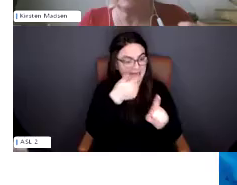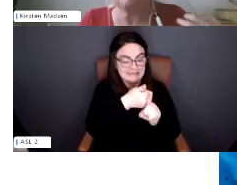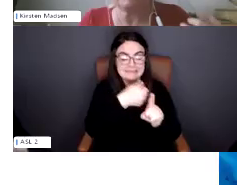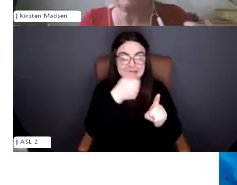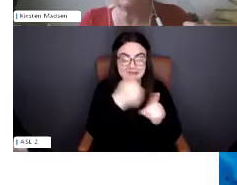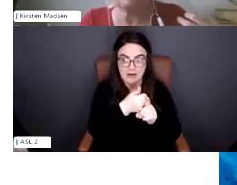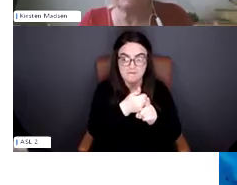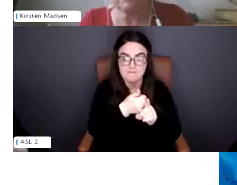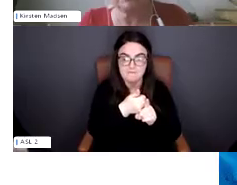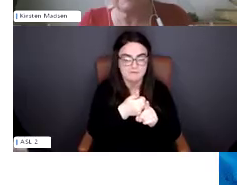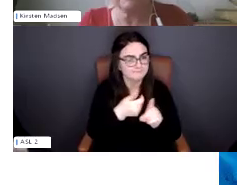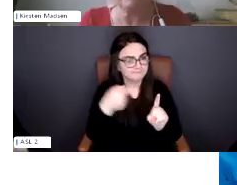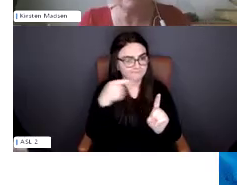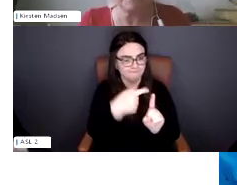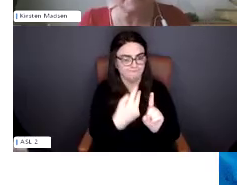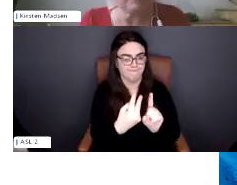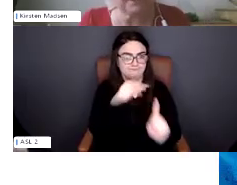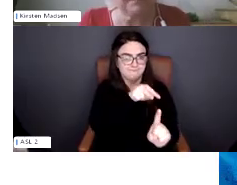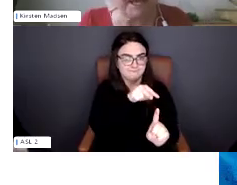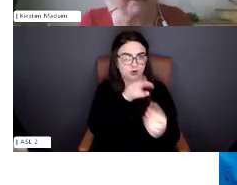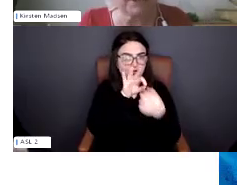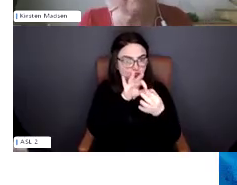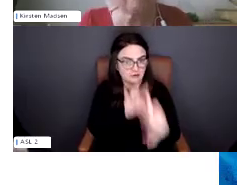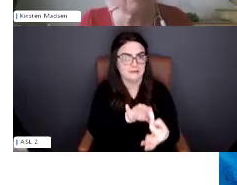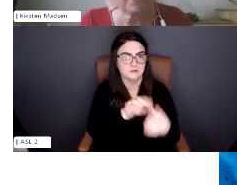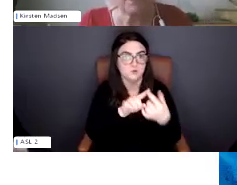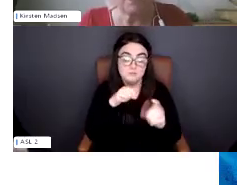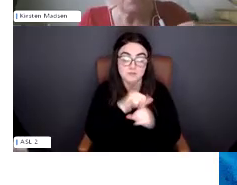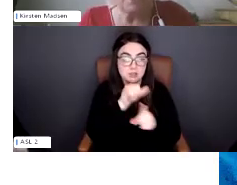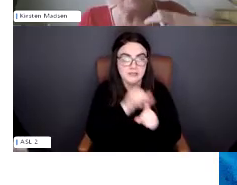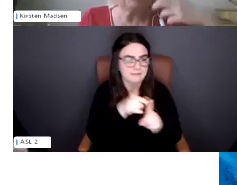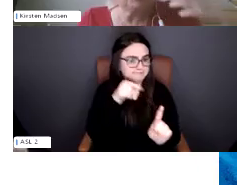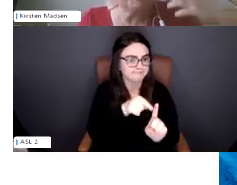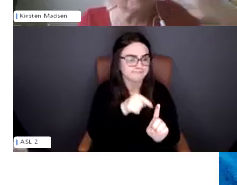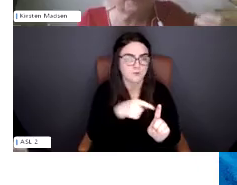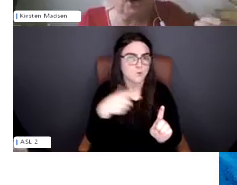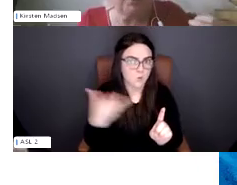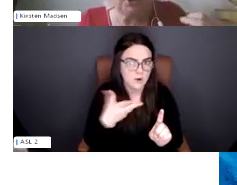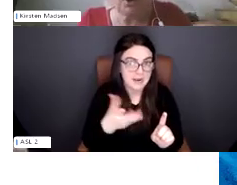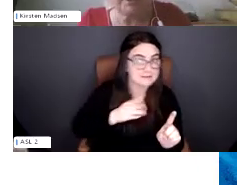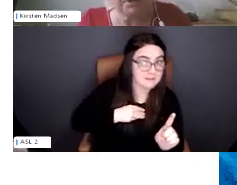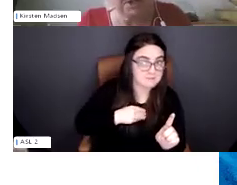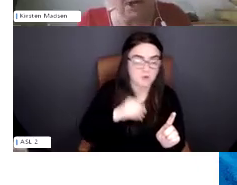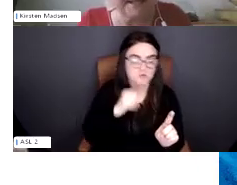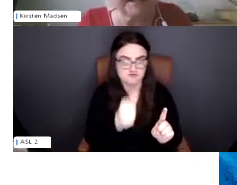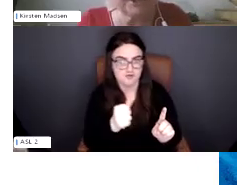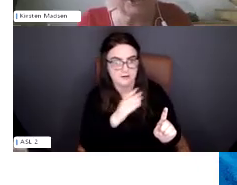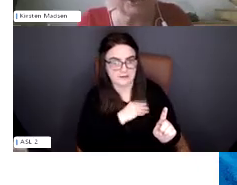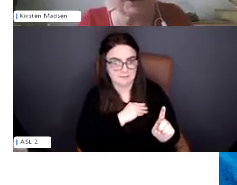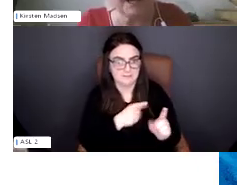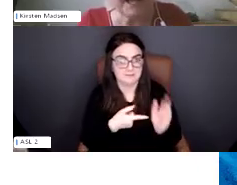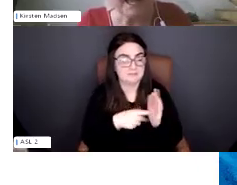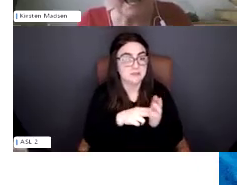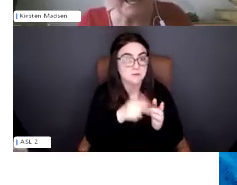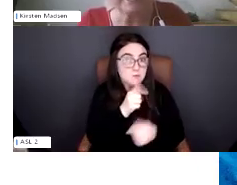statement about what's being presented, in this case, bullying behavior. It includes the scope, who it applies